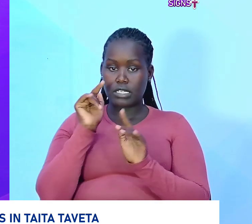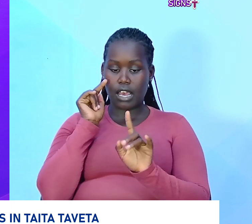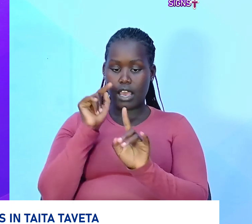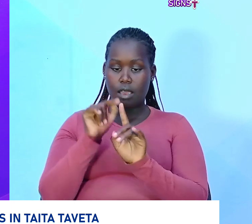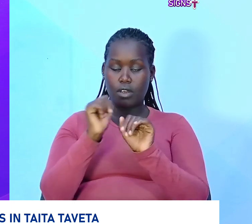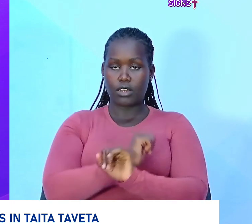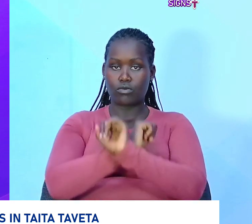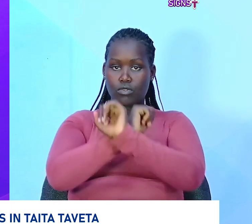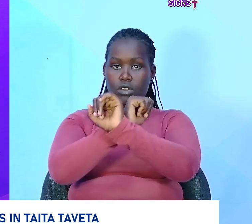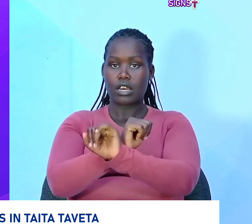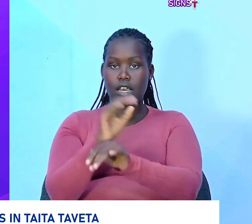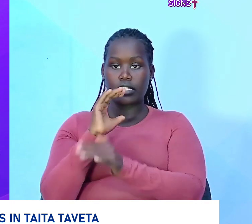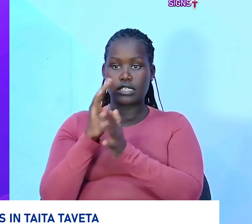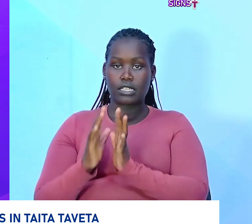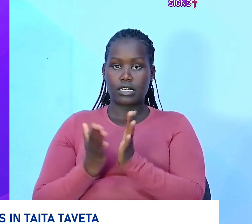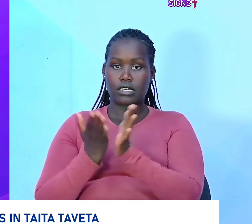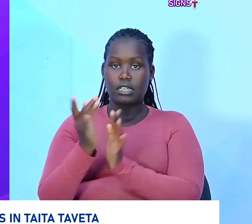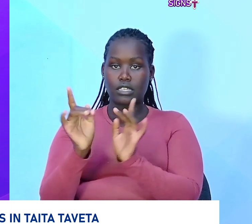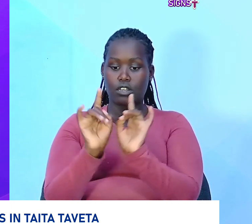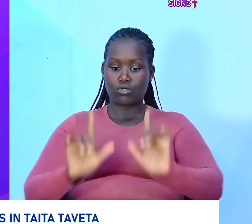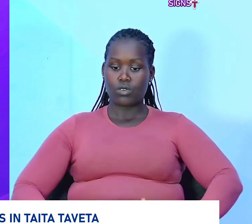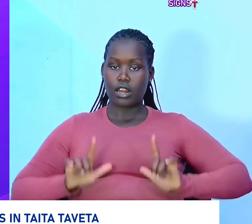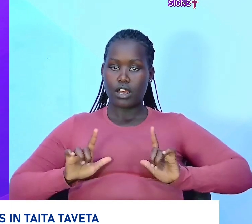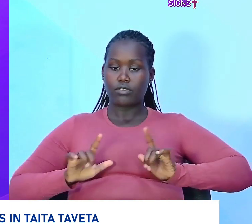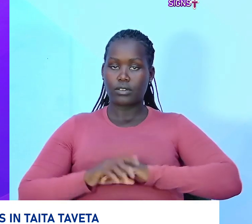protecting citizens' rights and livelihoods.